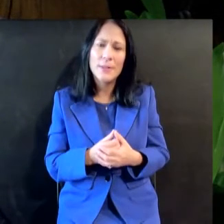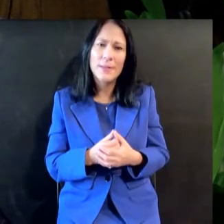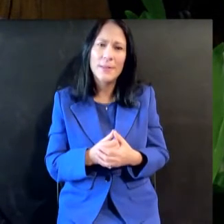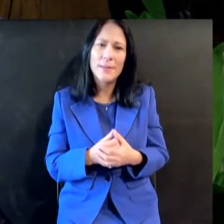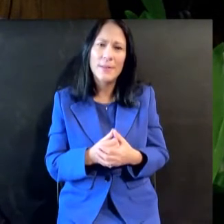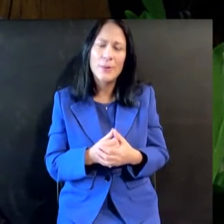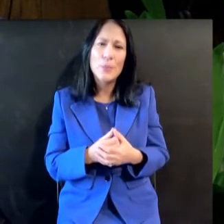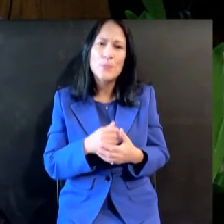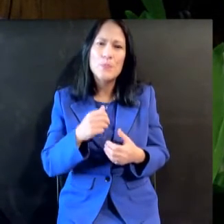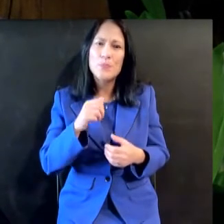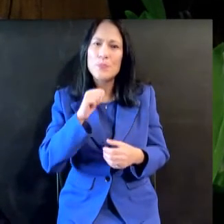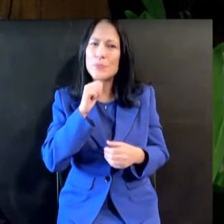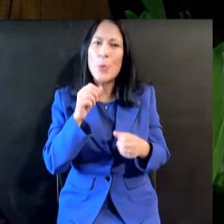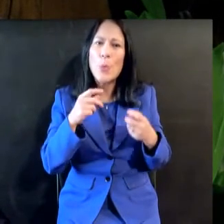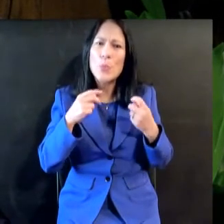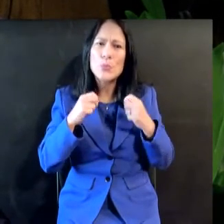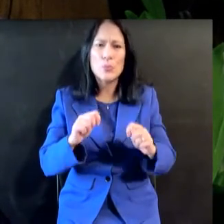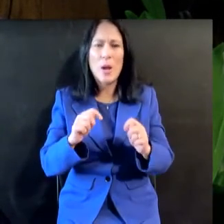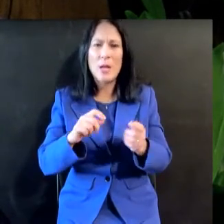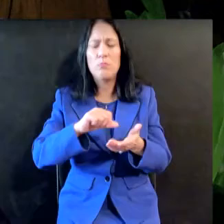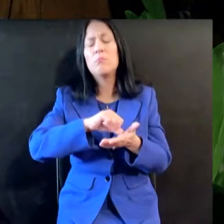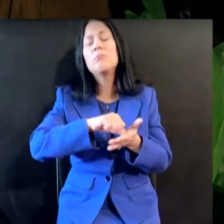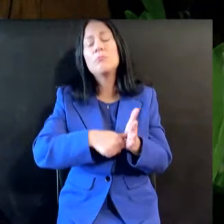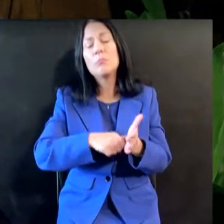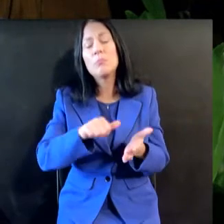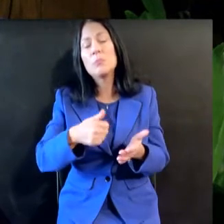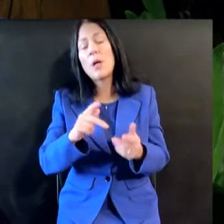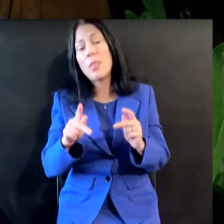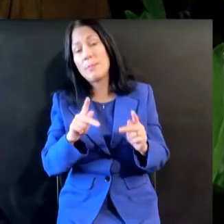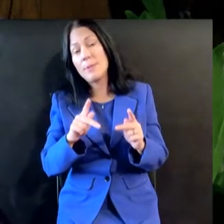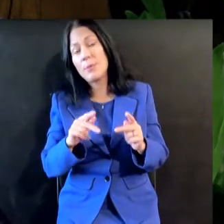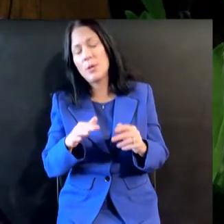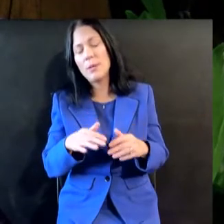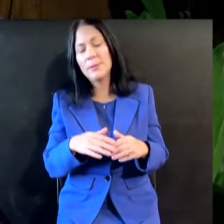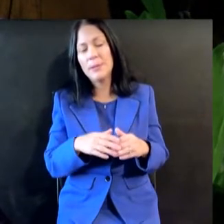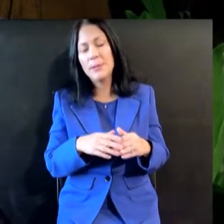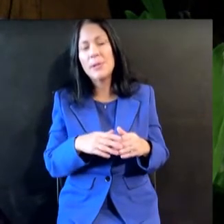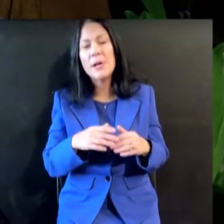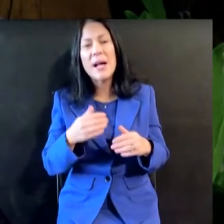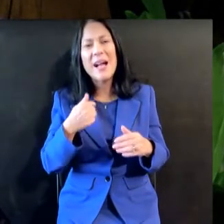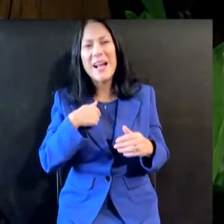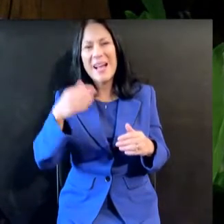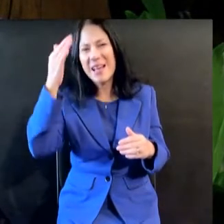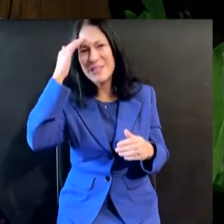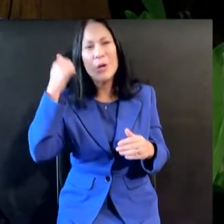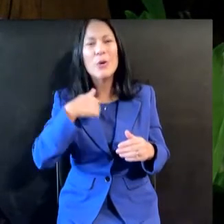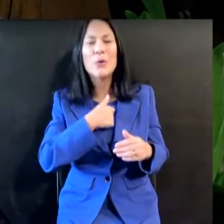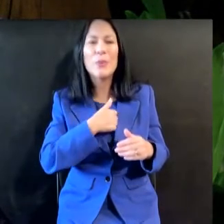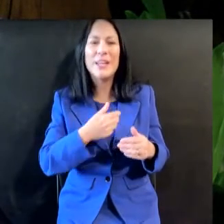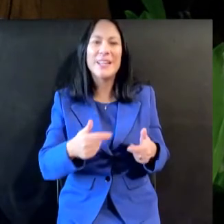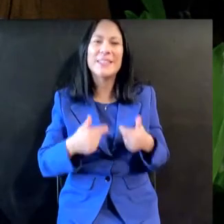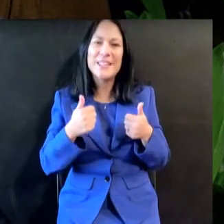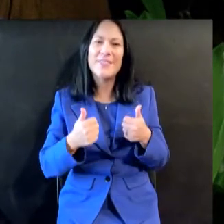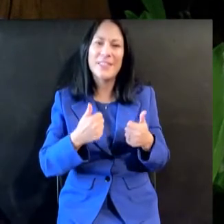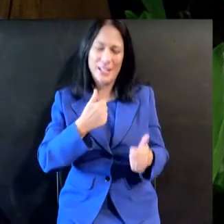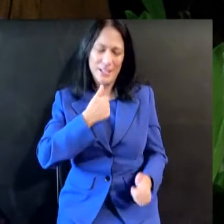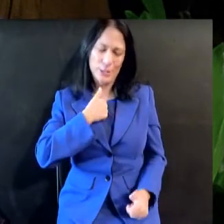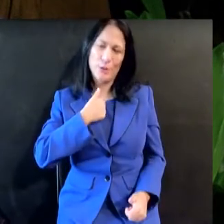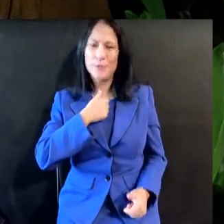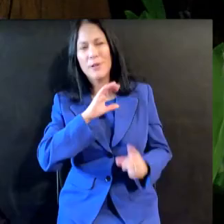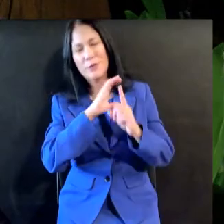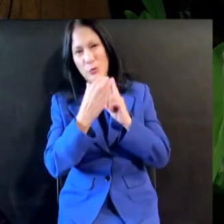Don't try to impress others. I know we live in a selfie culture where selfie culture has become